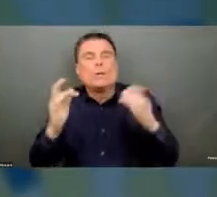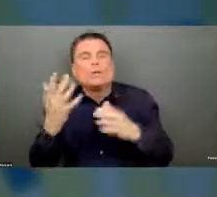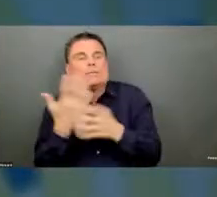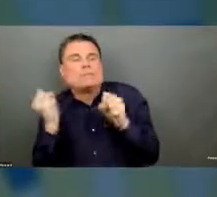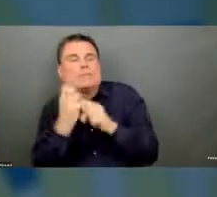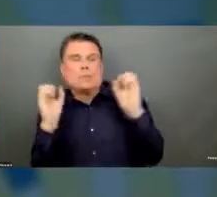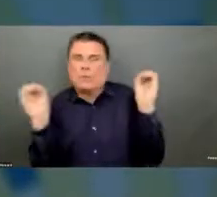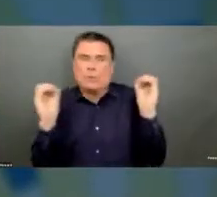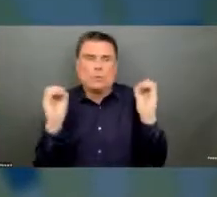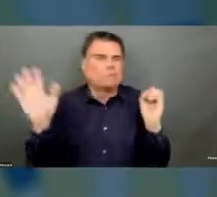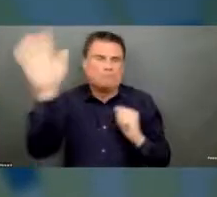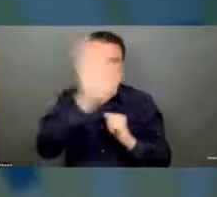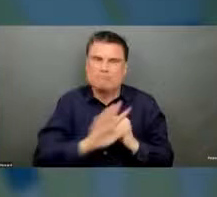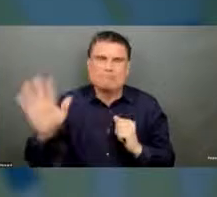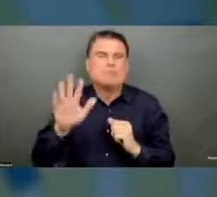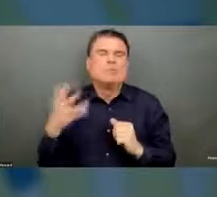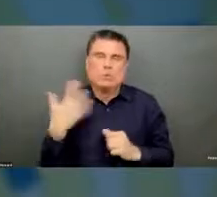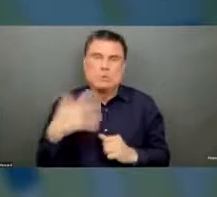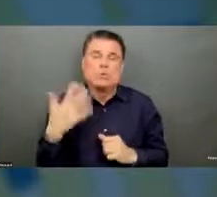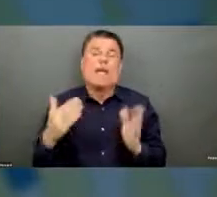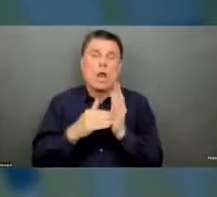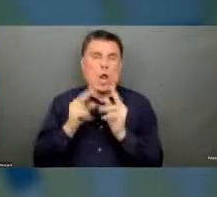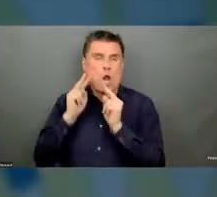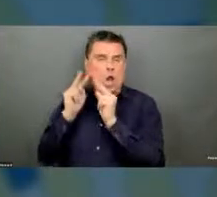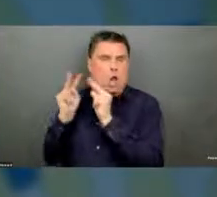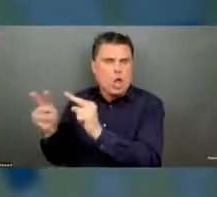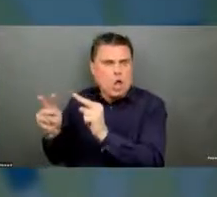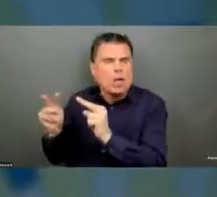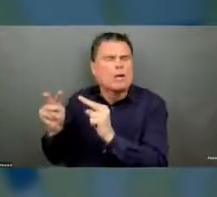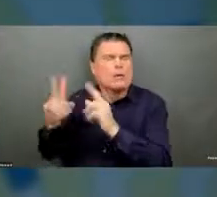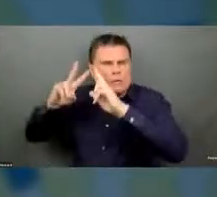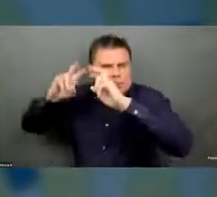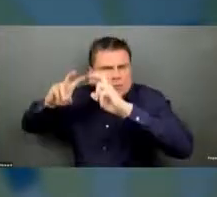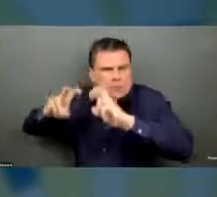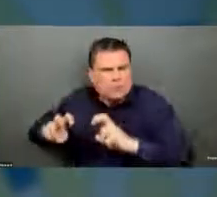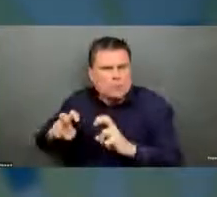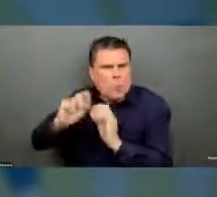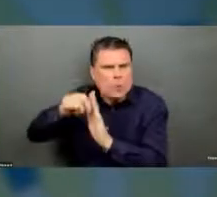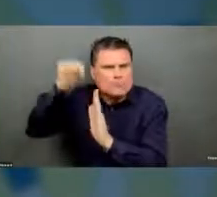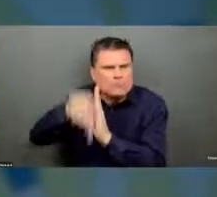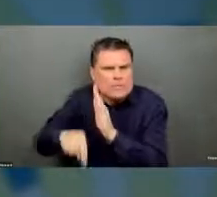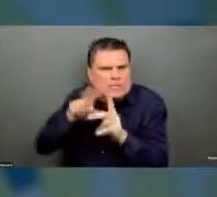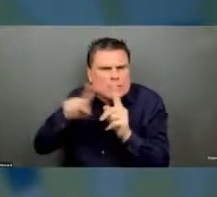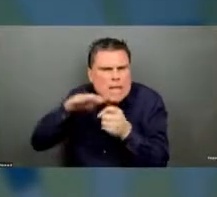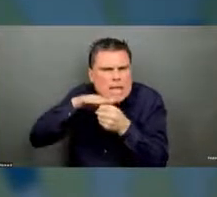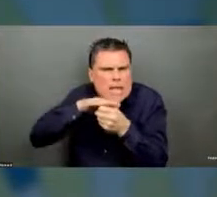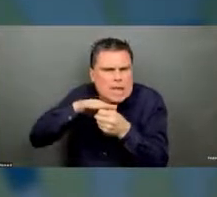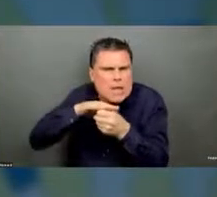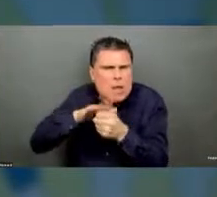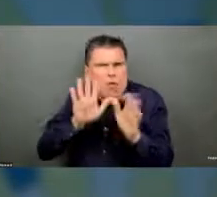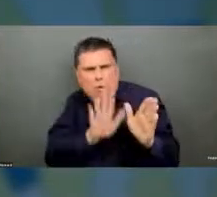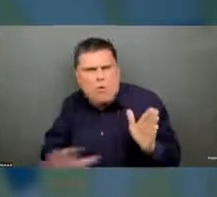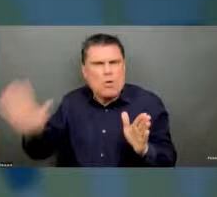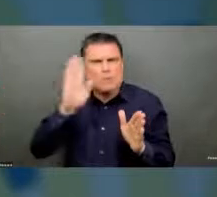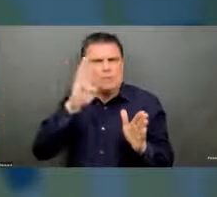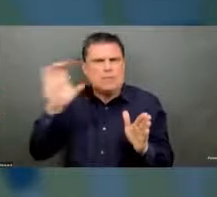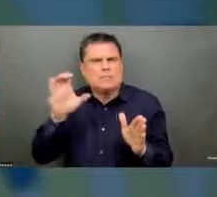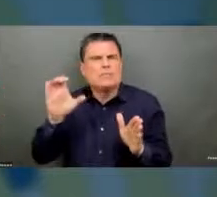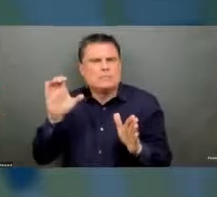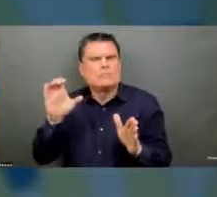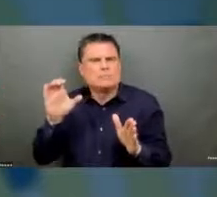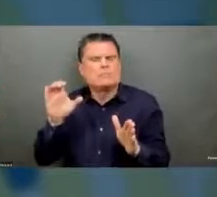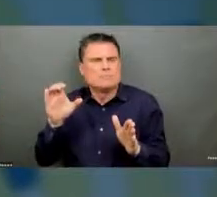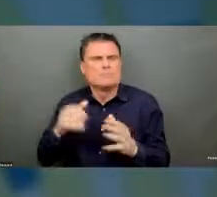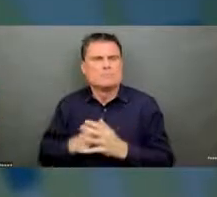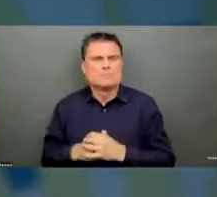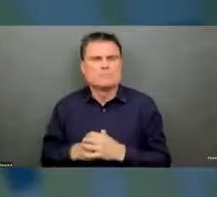communities and the community impact in different areas of the province. And this shows what that impact